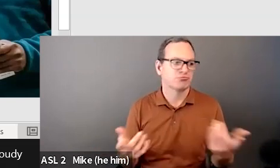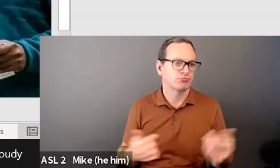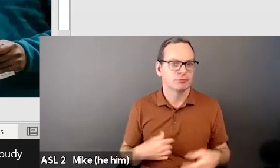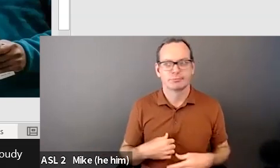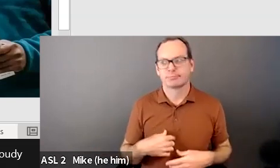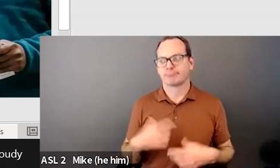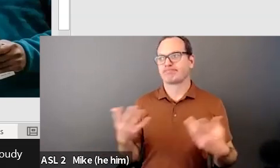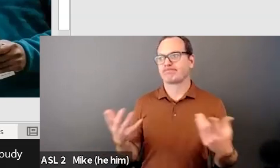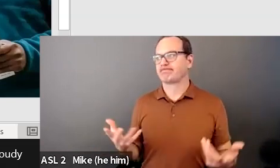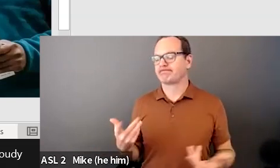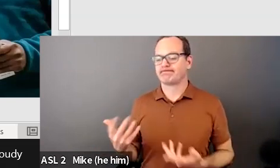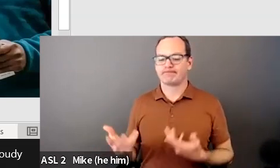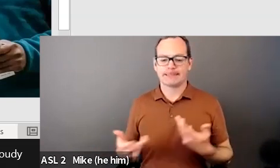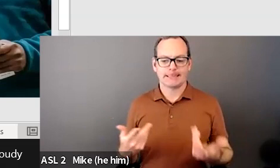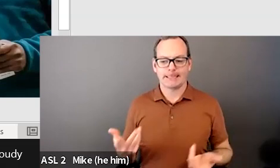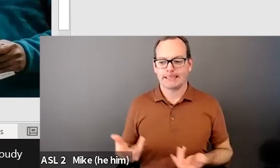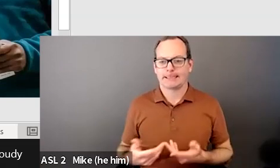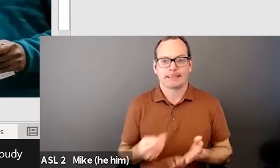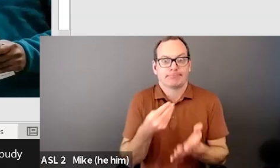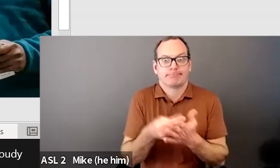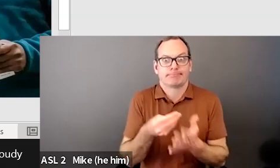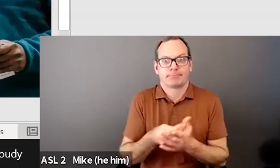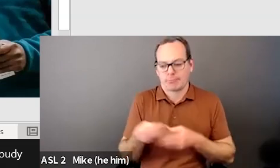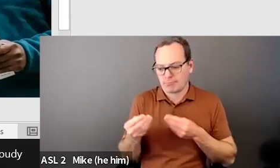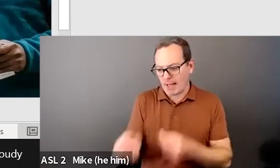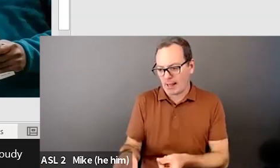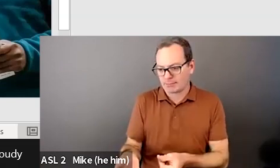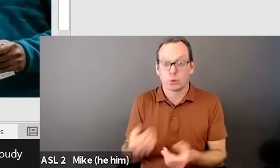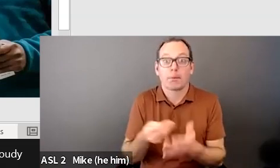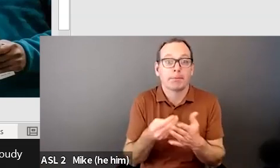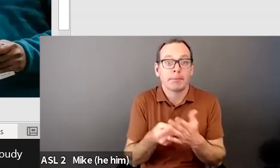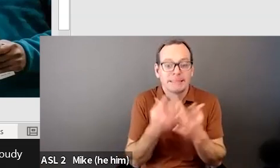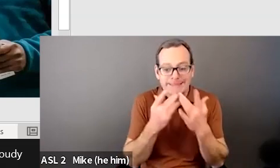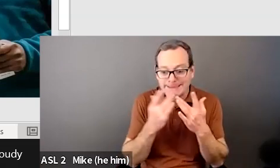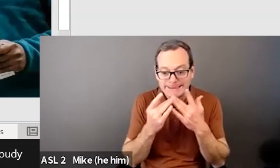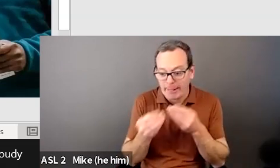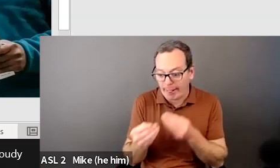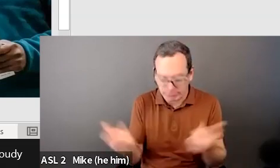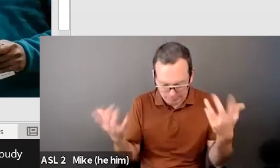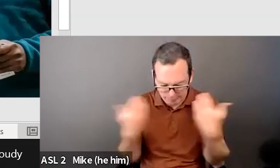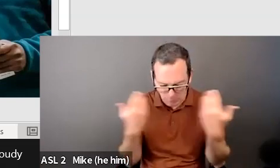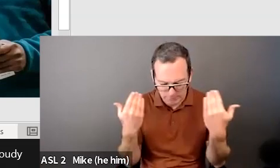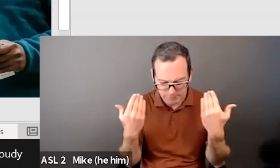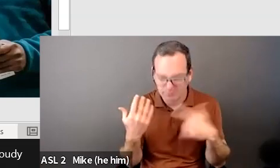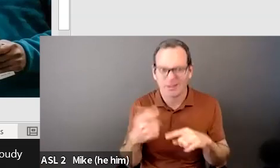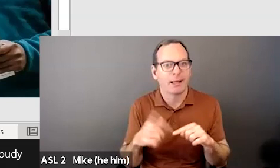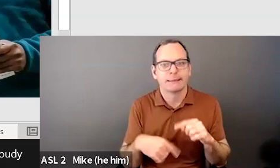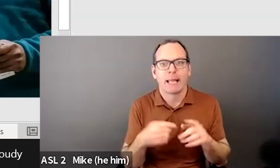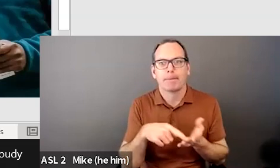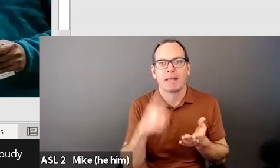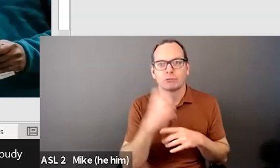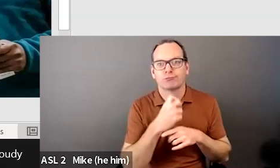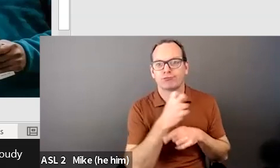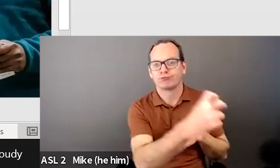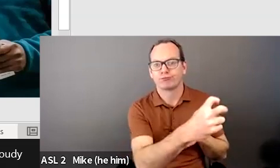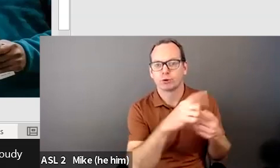you have spent all your money and maybe you're not managing your money as well as you could. And so that's why you don't have transportation, or that's why you